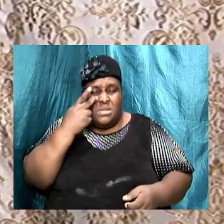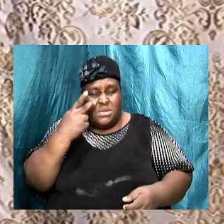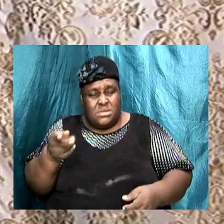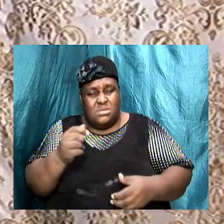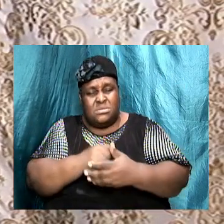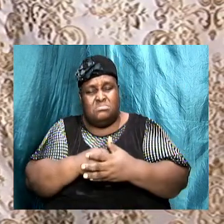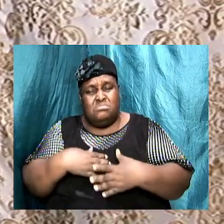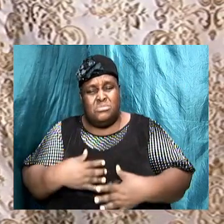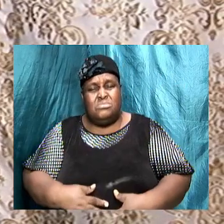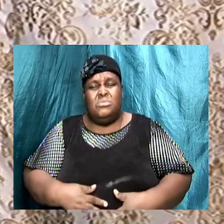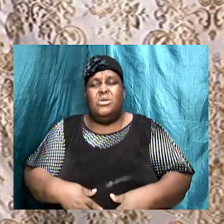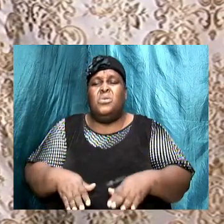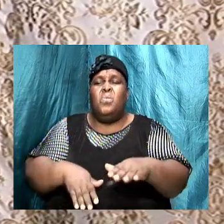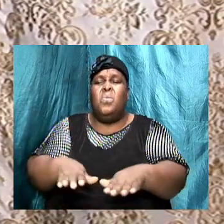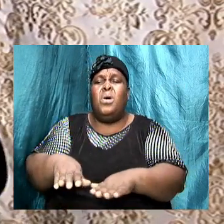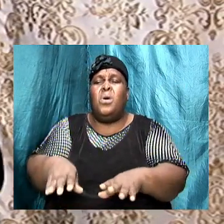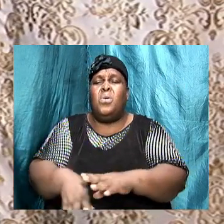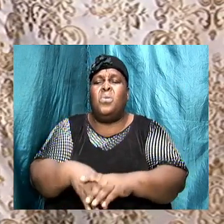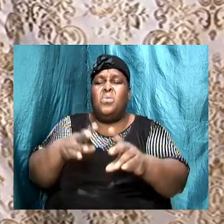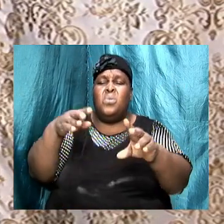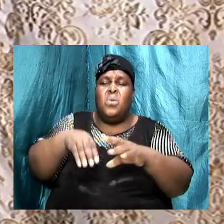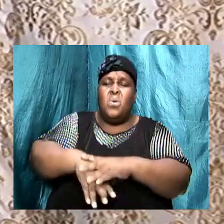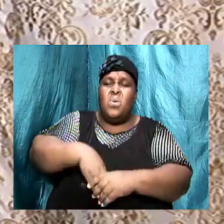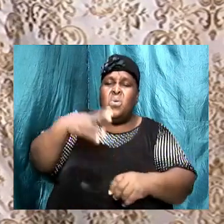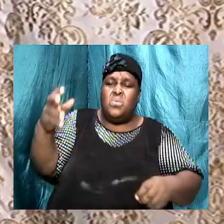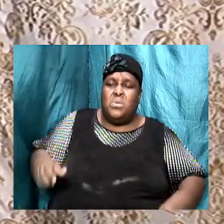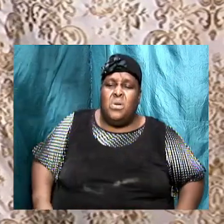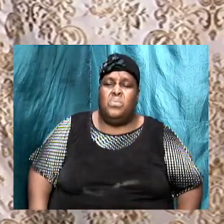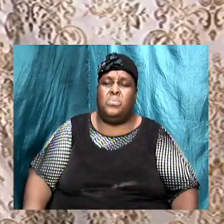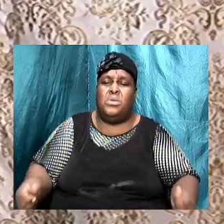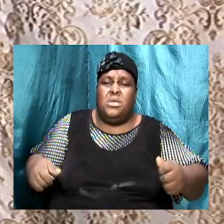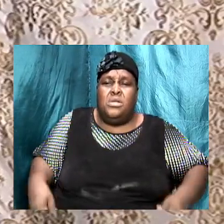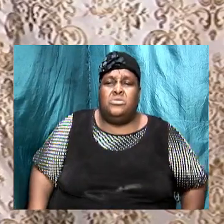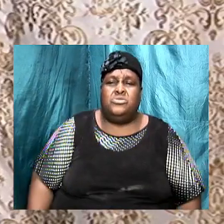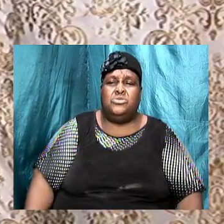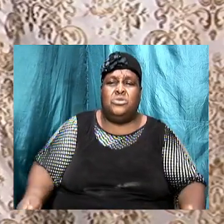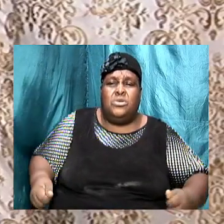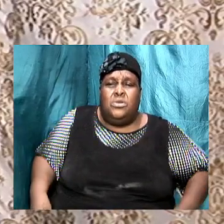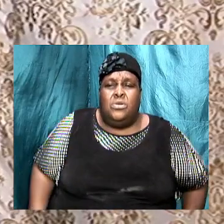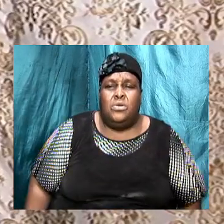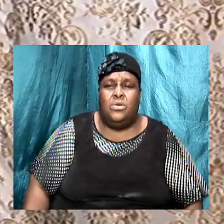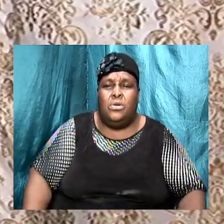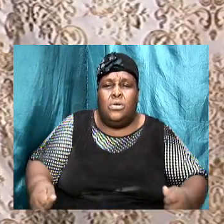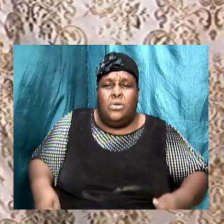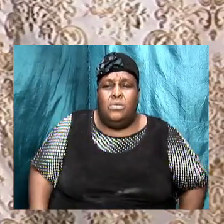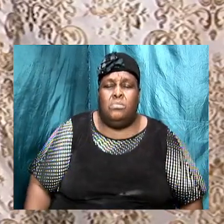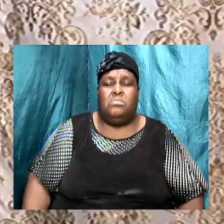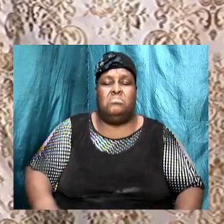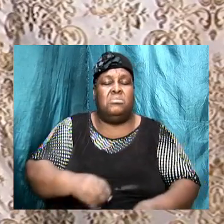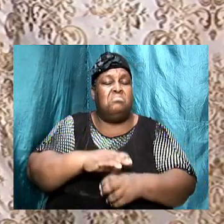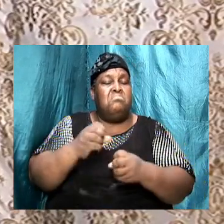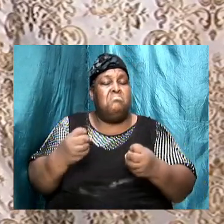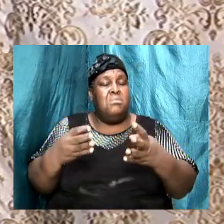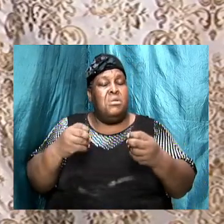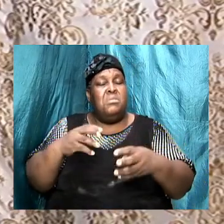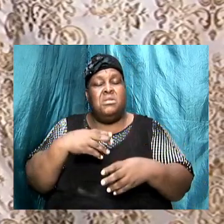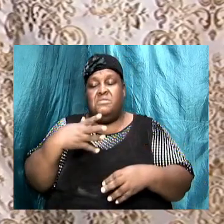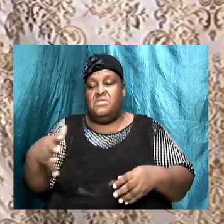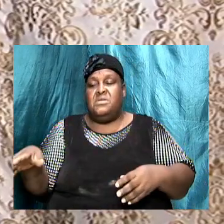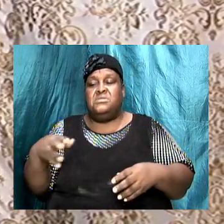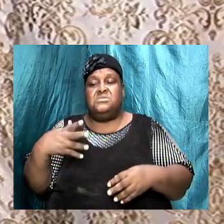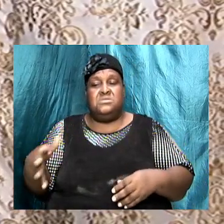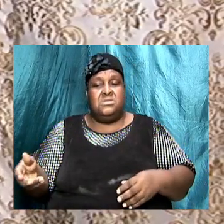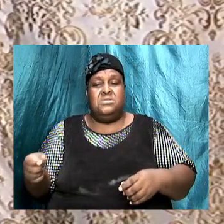see persons say, look here, I'm healed. But a lot of these things are staged just to capture